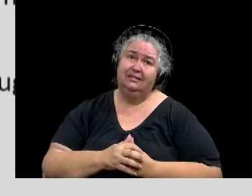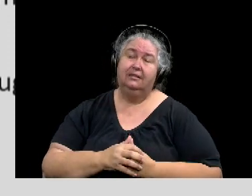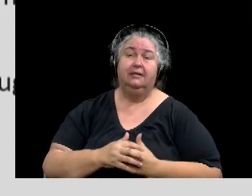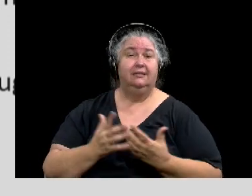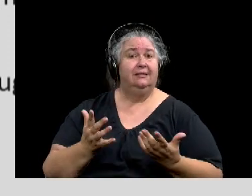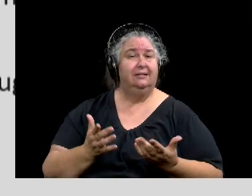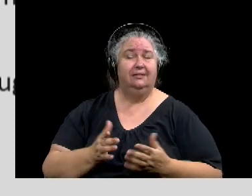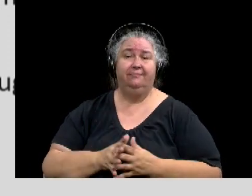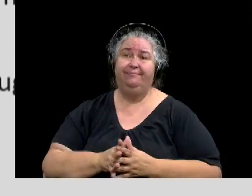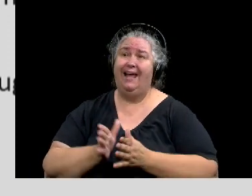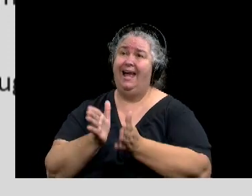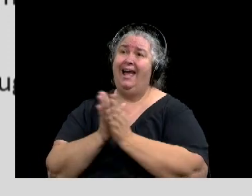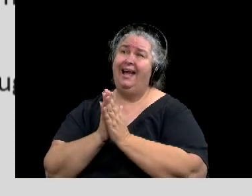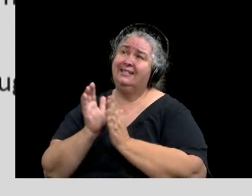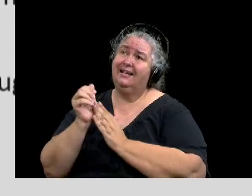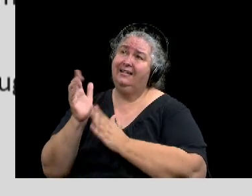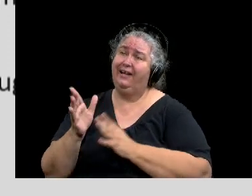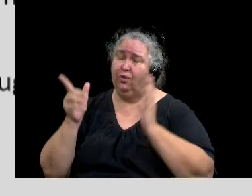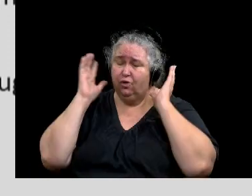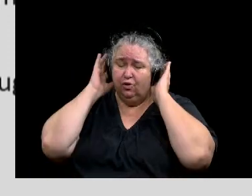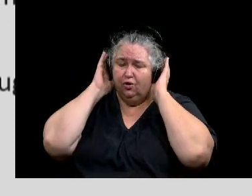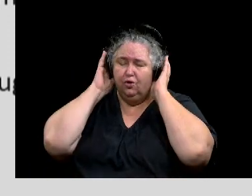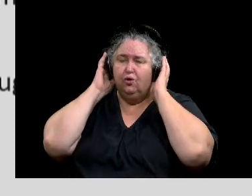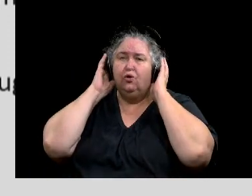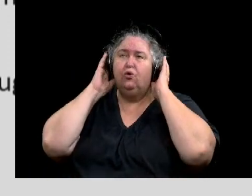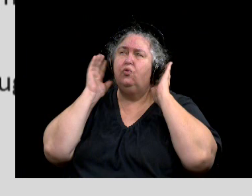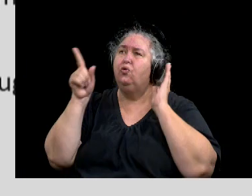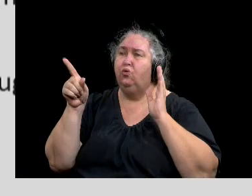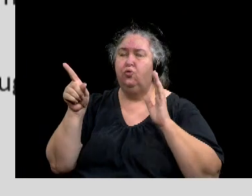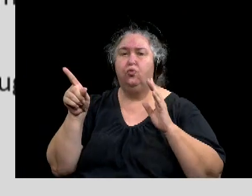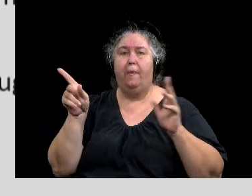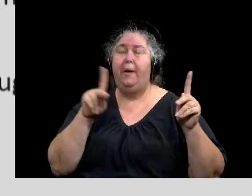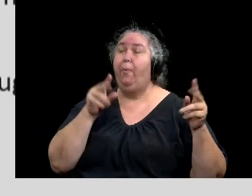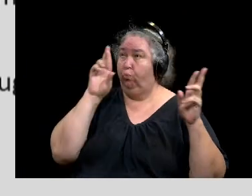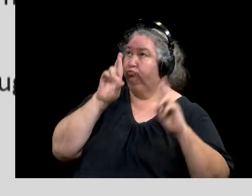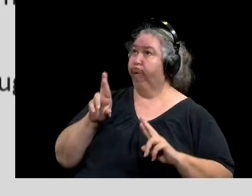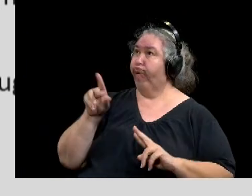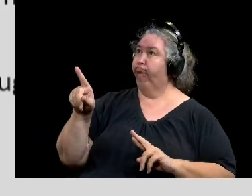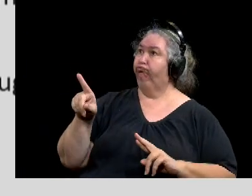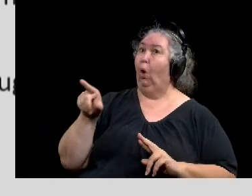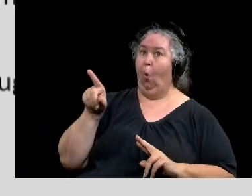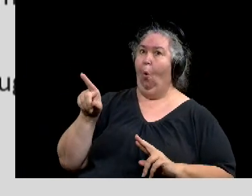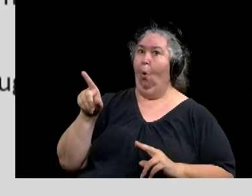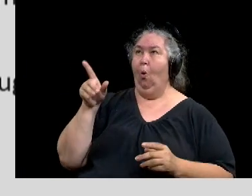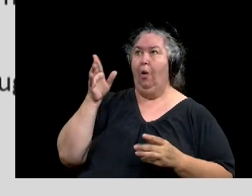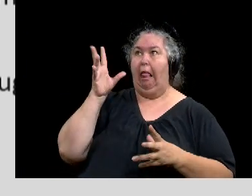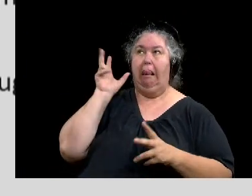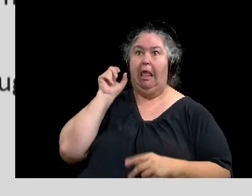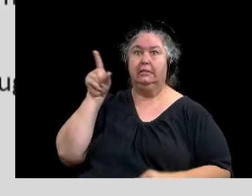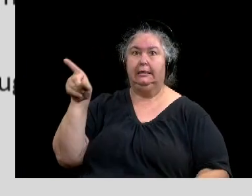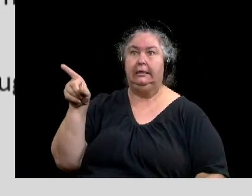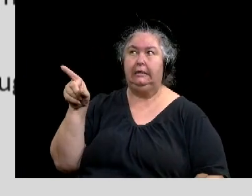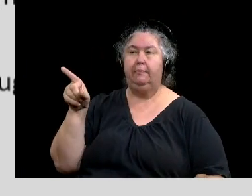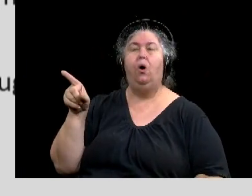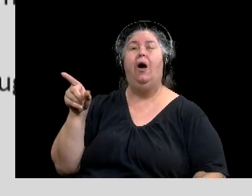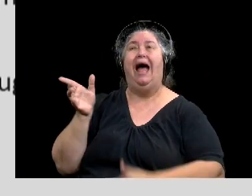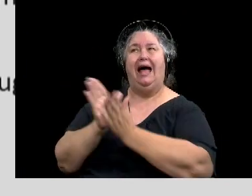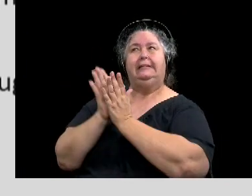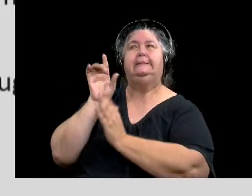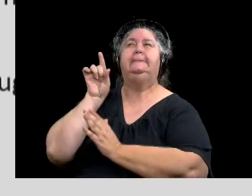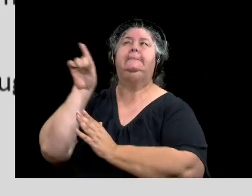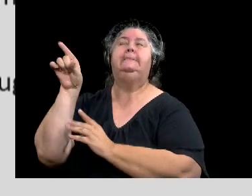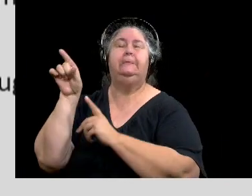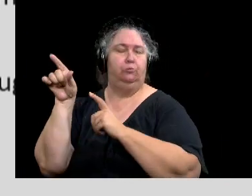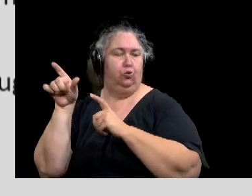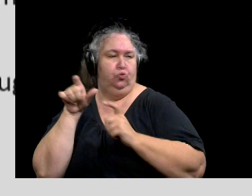Ask a leader, someone who has the respect of the group and a voice of authority, to make an announcement about what the